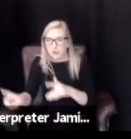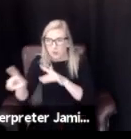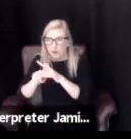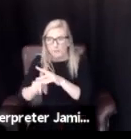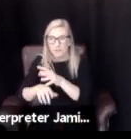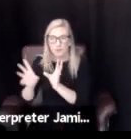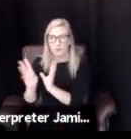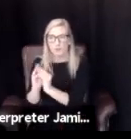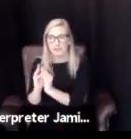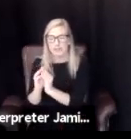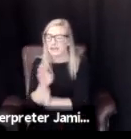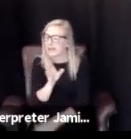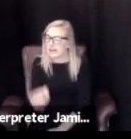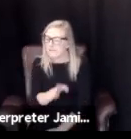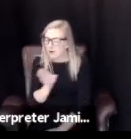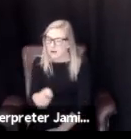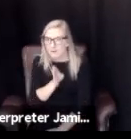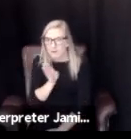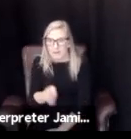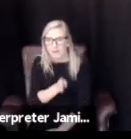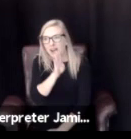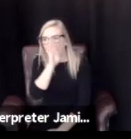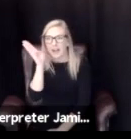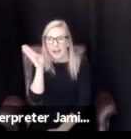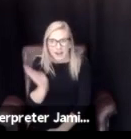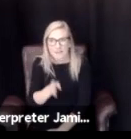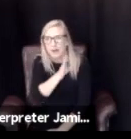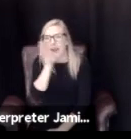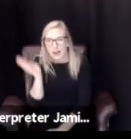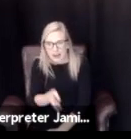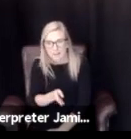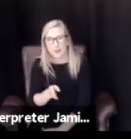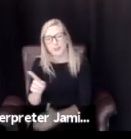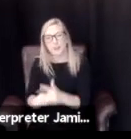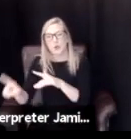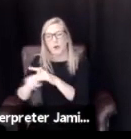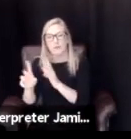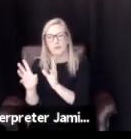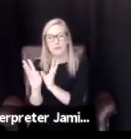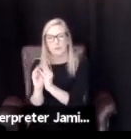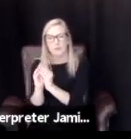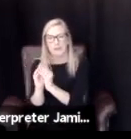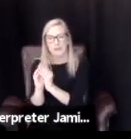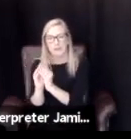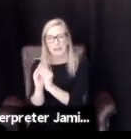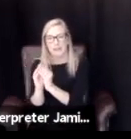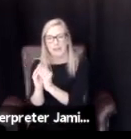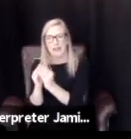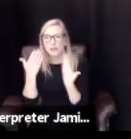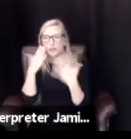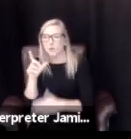ever, ever, ever, ever, ever, ever, ever, show up to a meeting and not know who's going to be at the